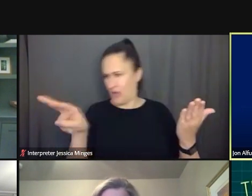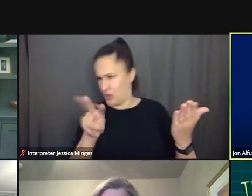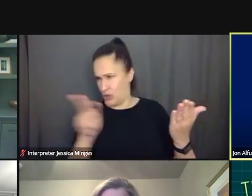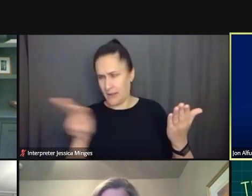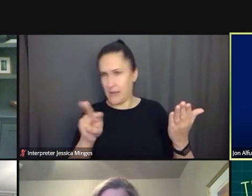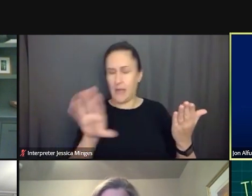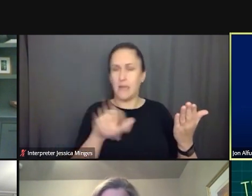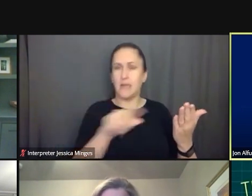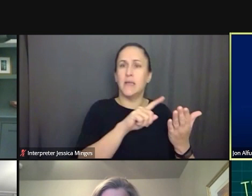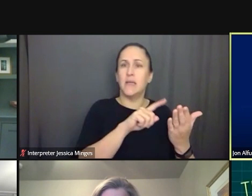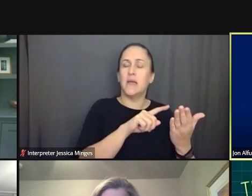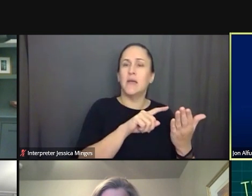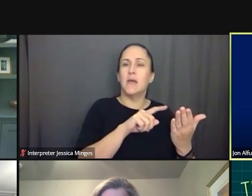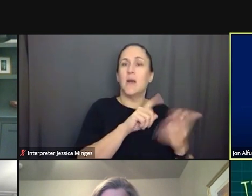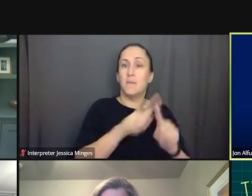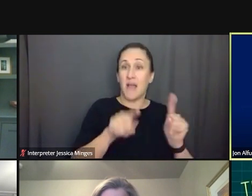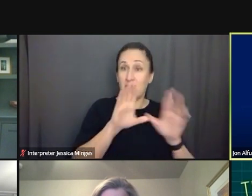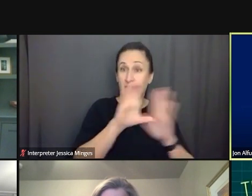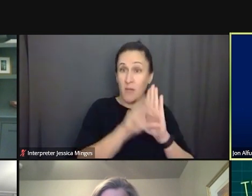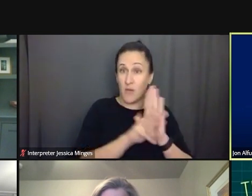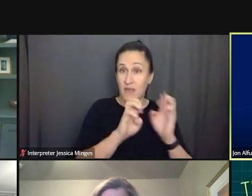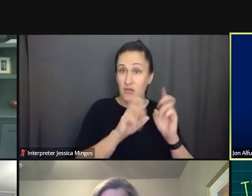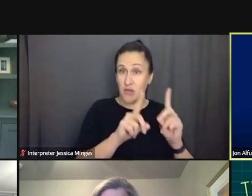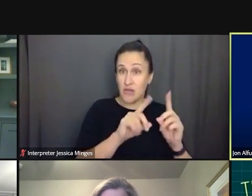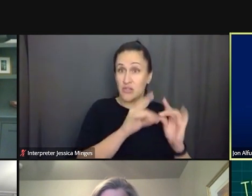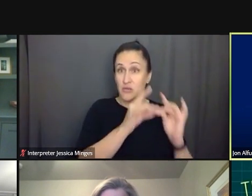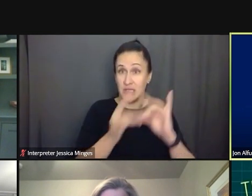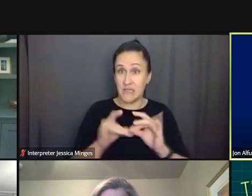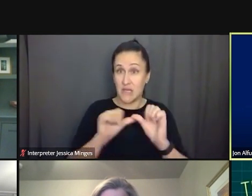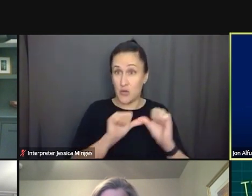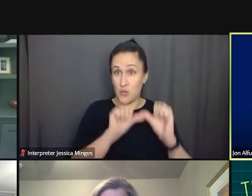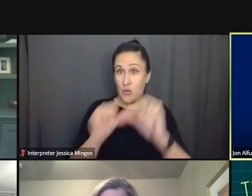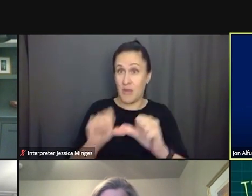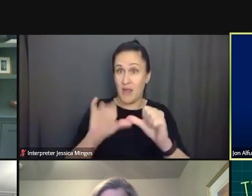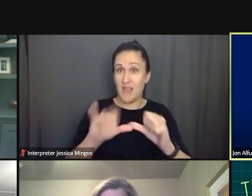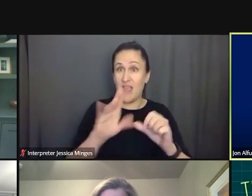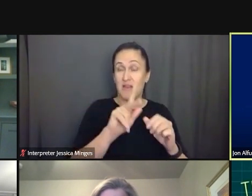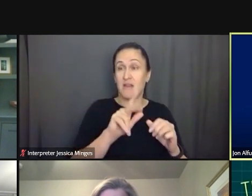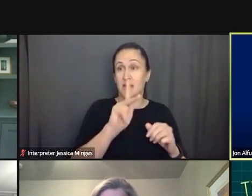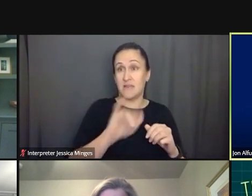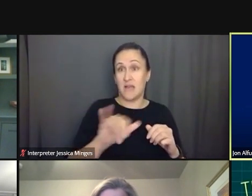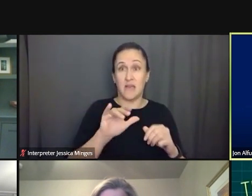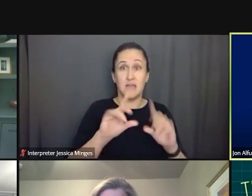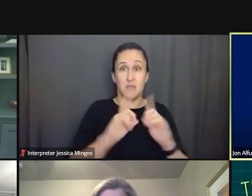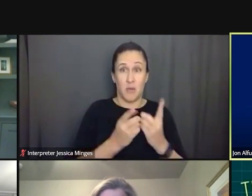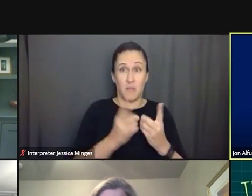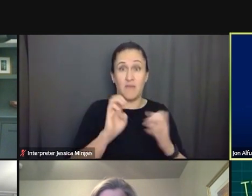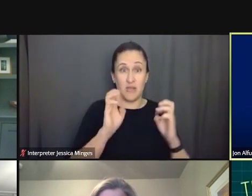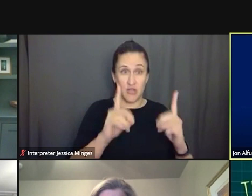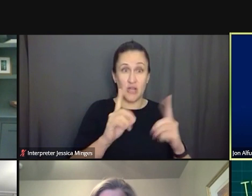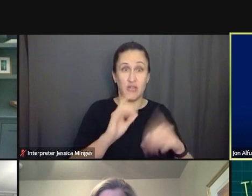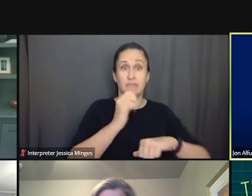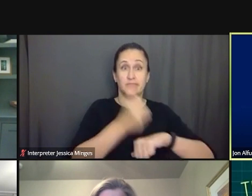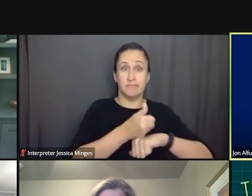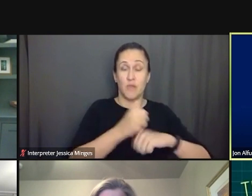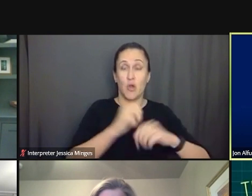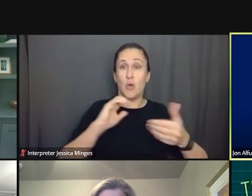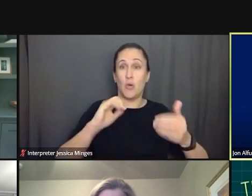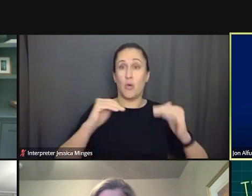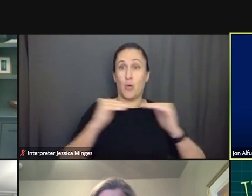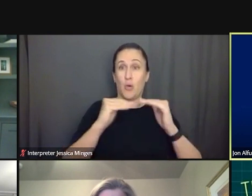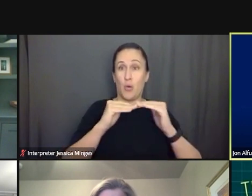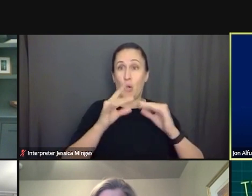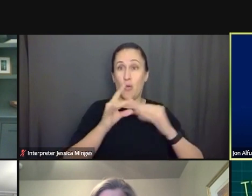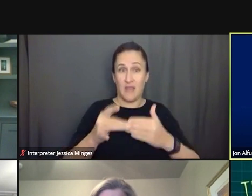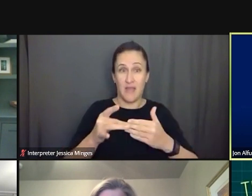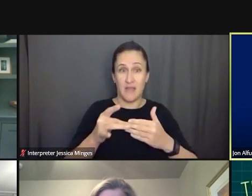was that the Commonwealth Education Continuum and the Kentucky Department of Education should co-lead a work group that should create